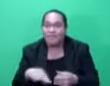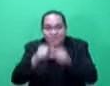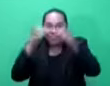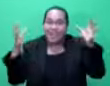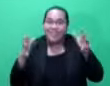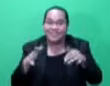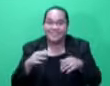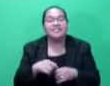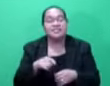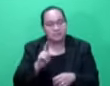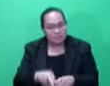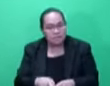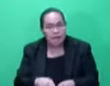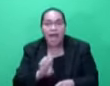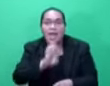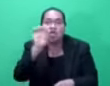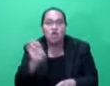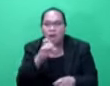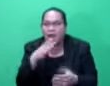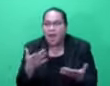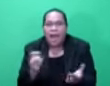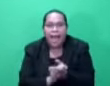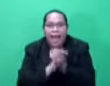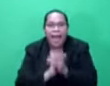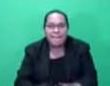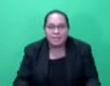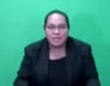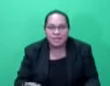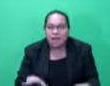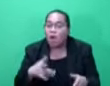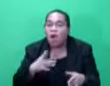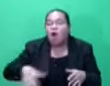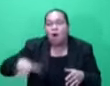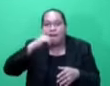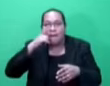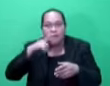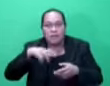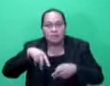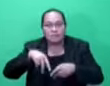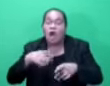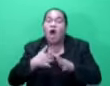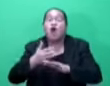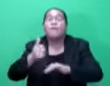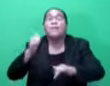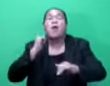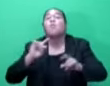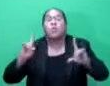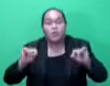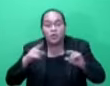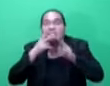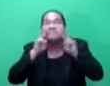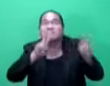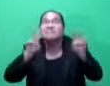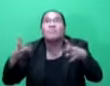Speaker, the fact that Europe is now desolate, is in solitude, the people of Europe are going back in solitude, seeking